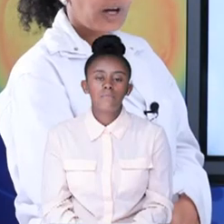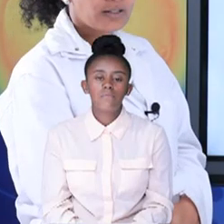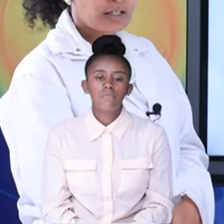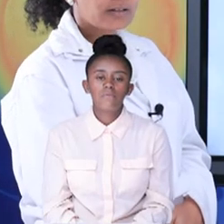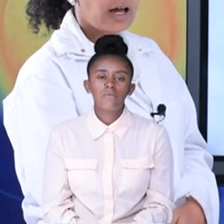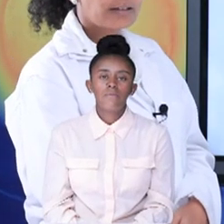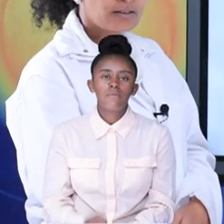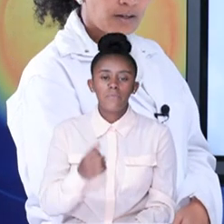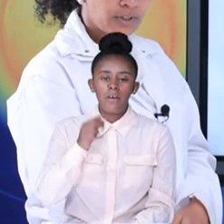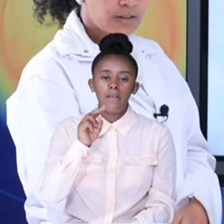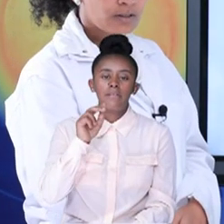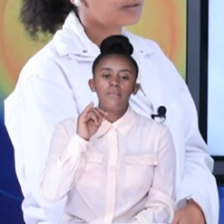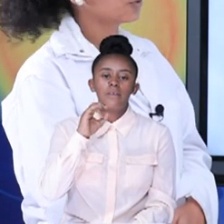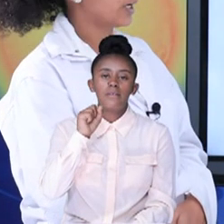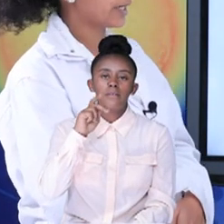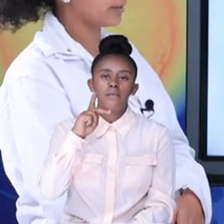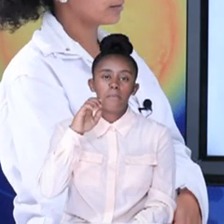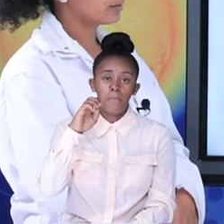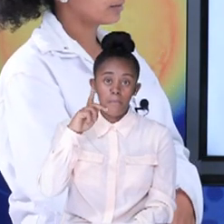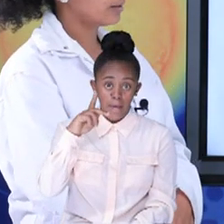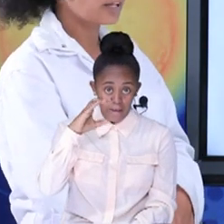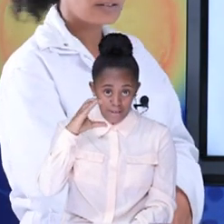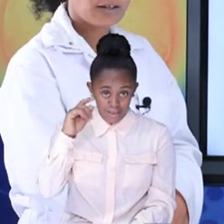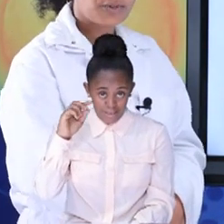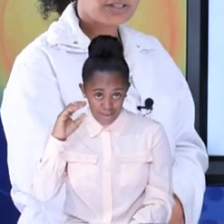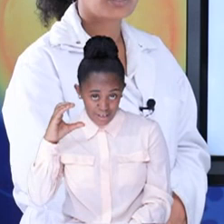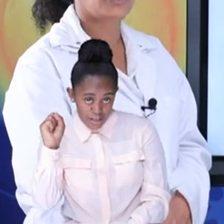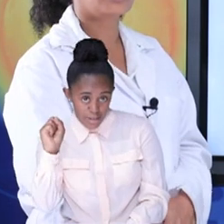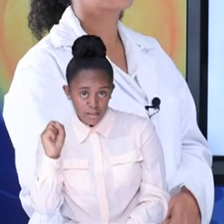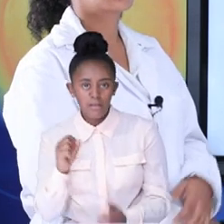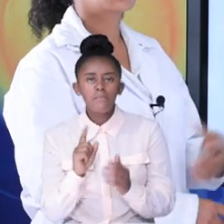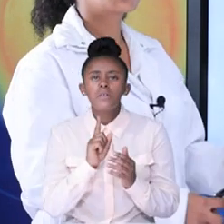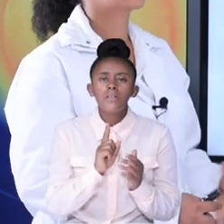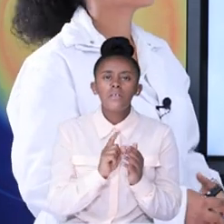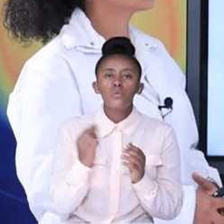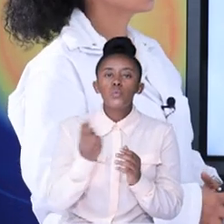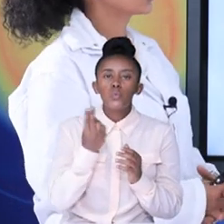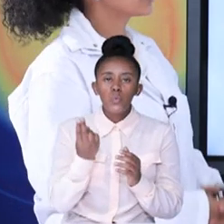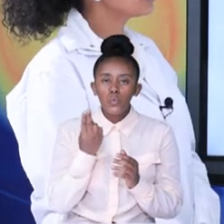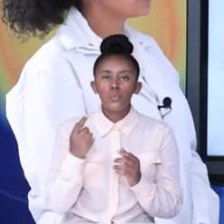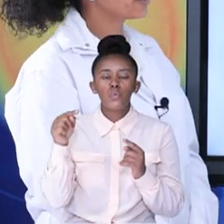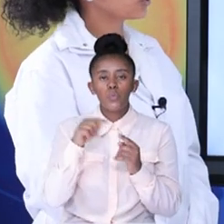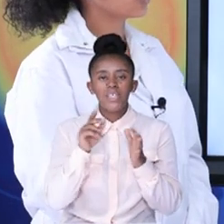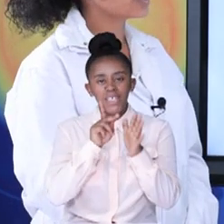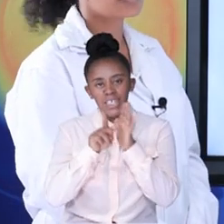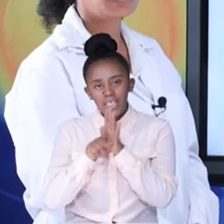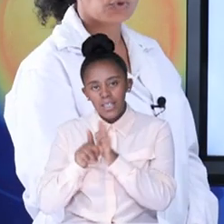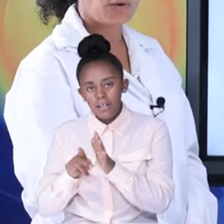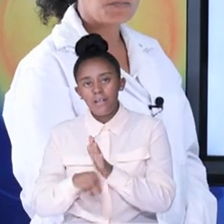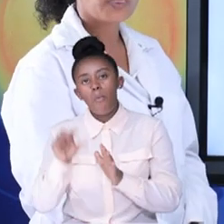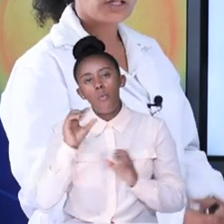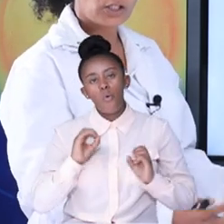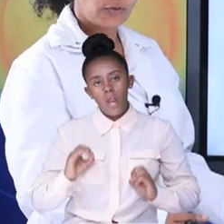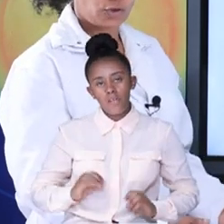If you answered antiseptics, you are right. Antiseptics are used to kill